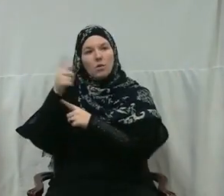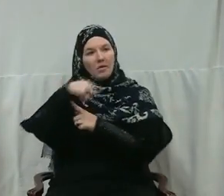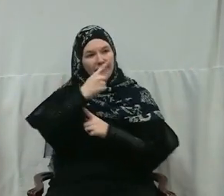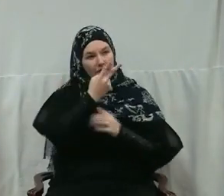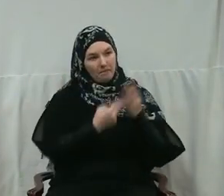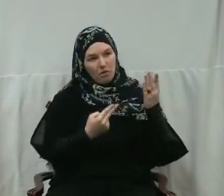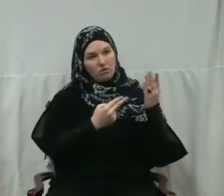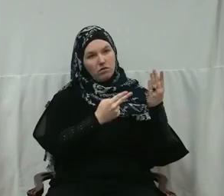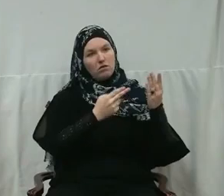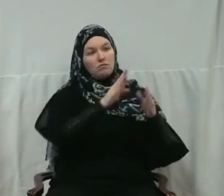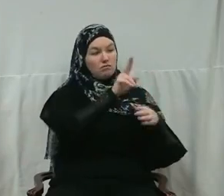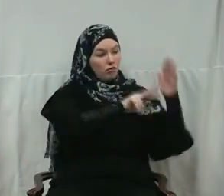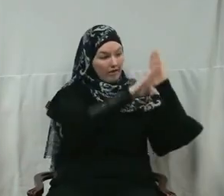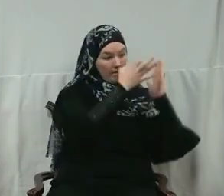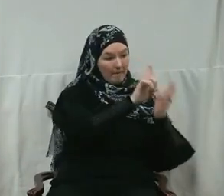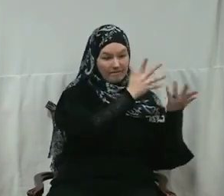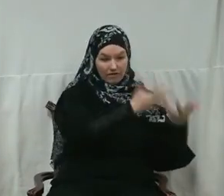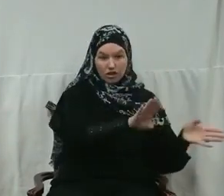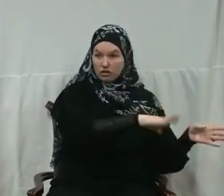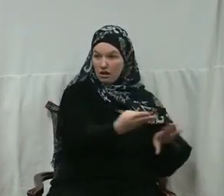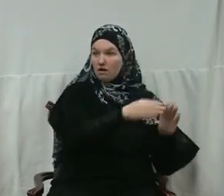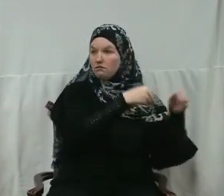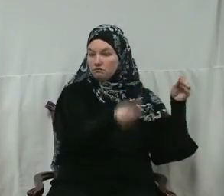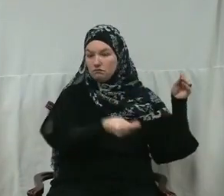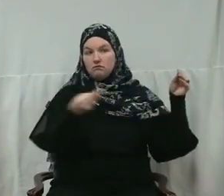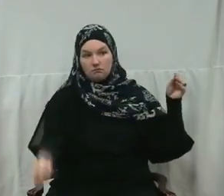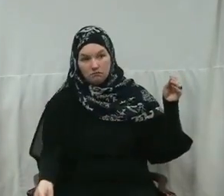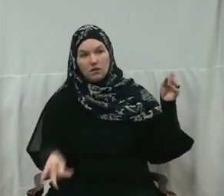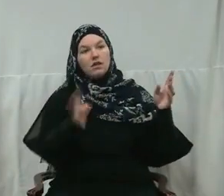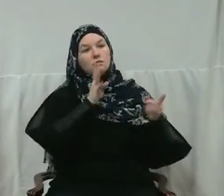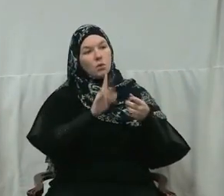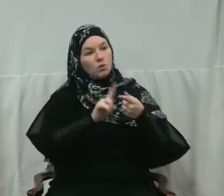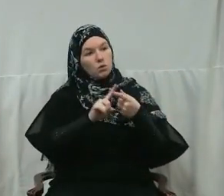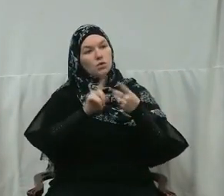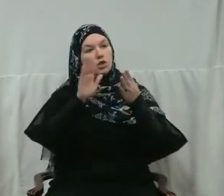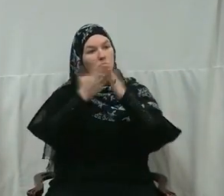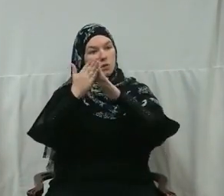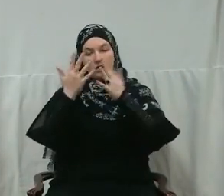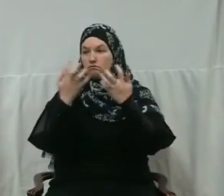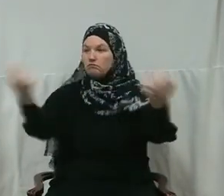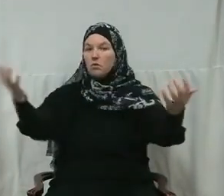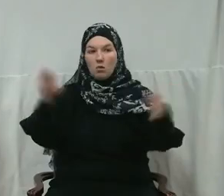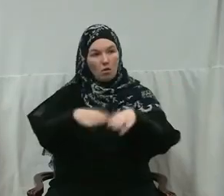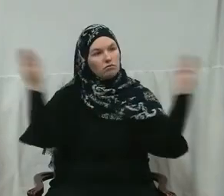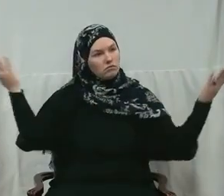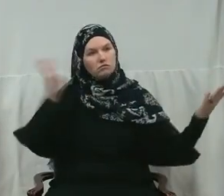leadership after the Prophet sallallahu alaihi wasallam, they spoke to the community openly and they